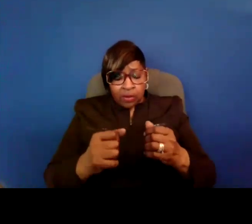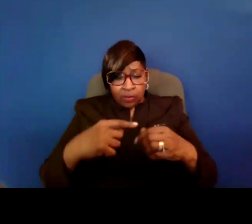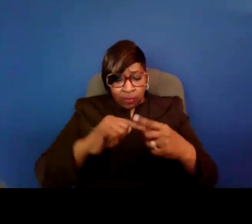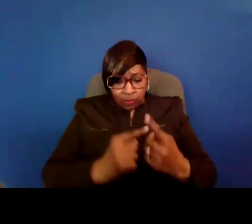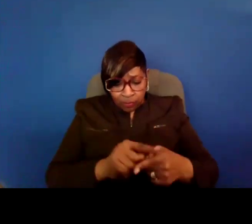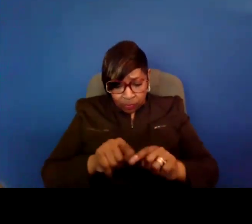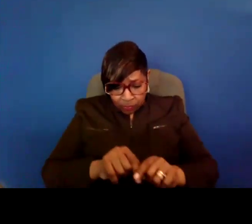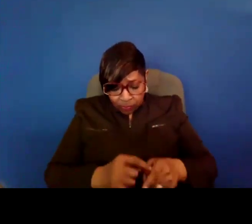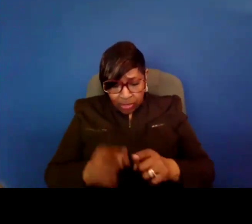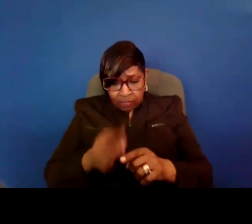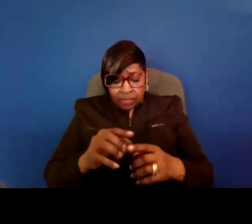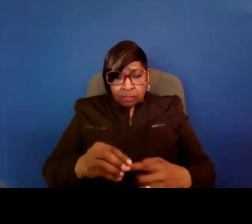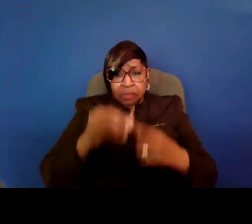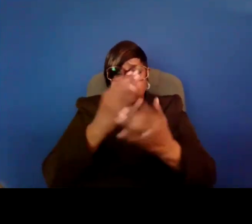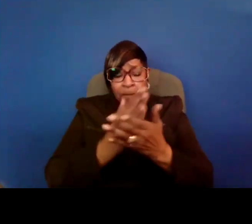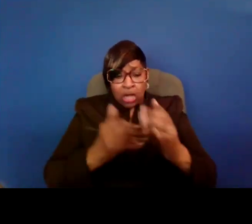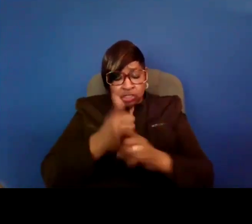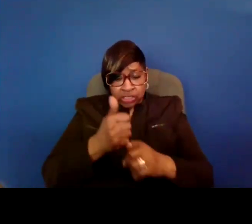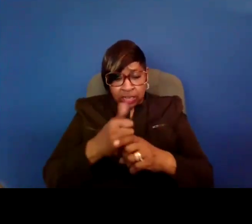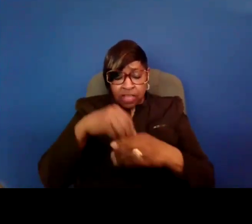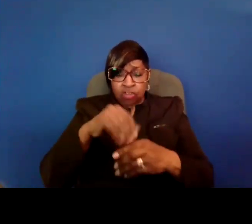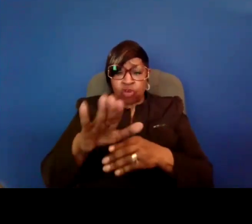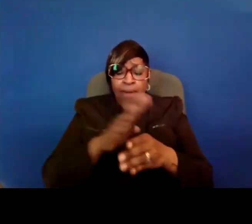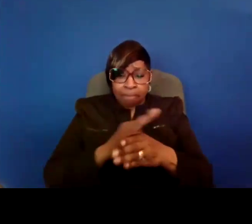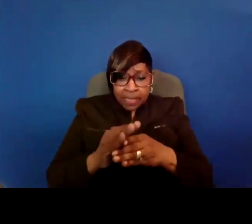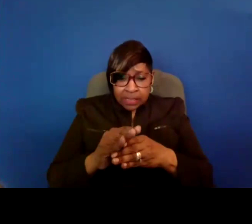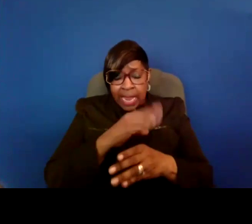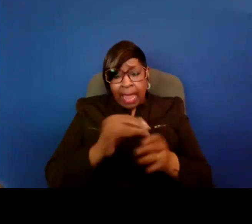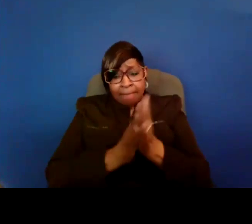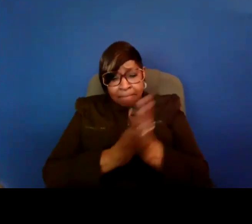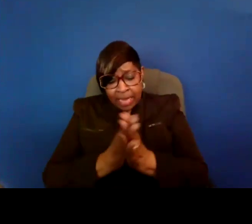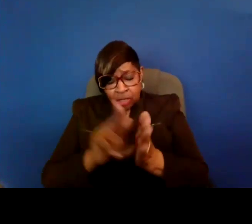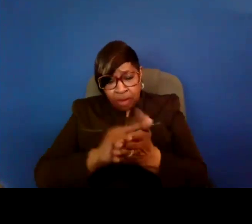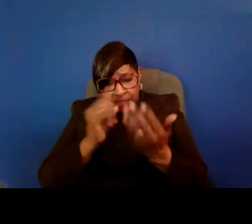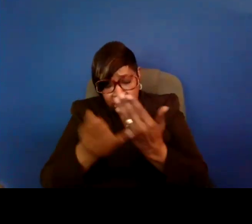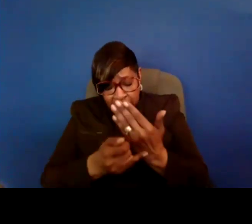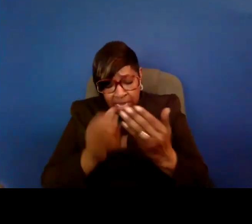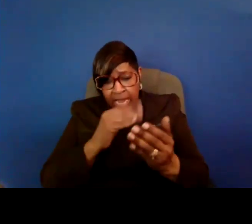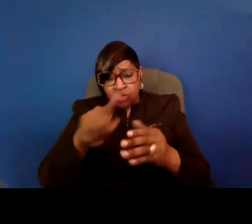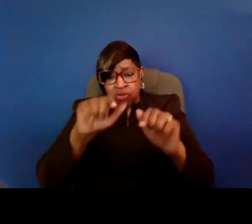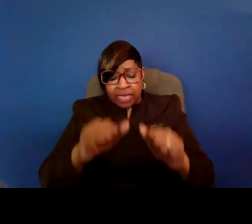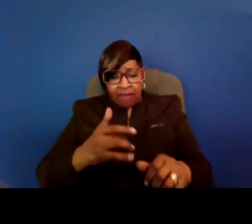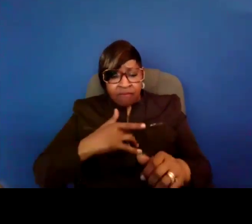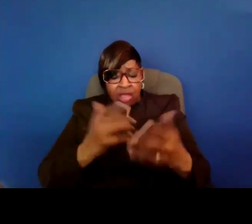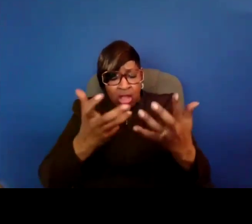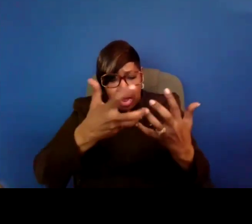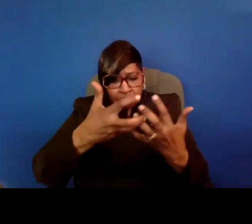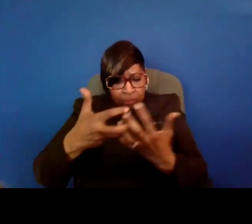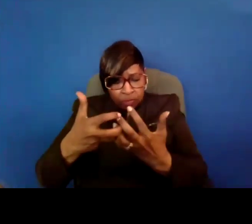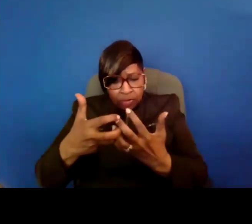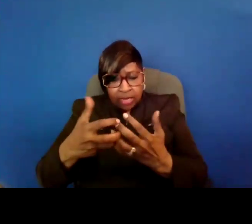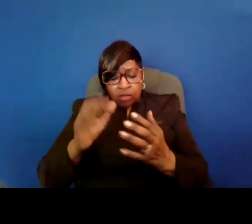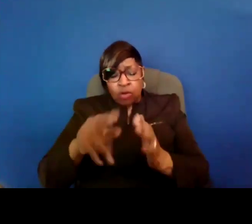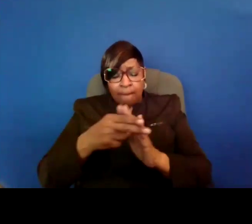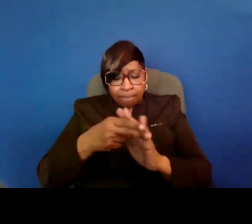yourself into your business and passion projects so that you can feel really aligned in your branding, in your marketing, in your